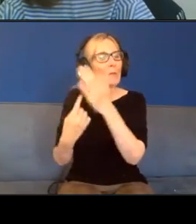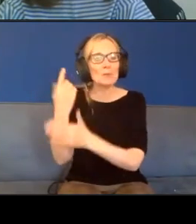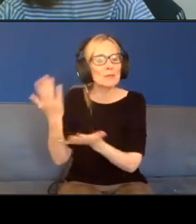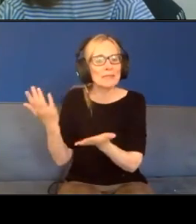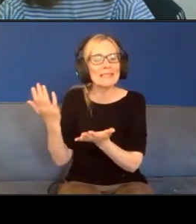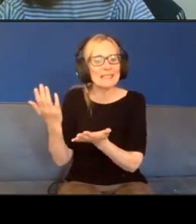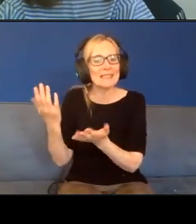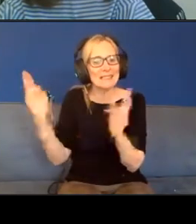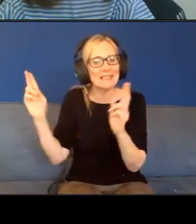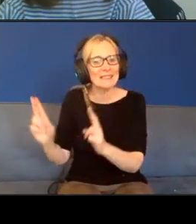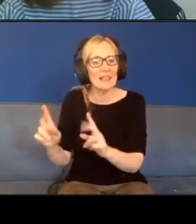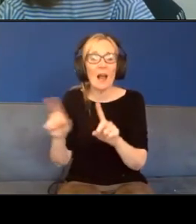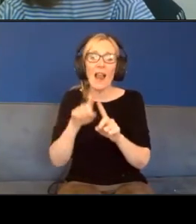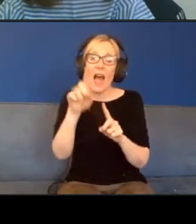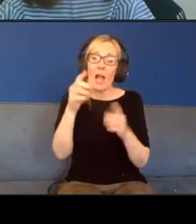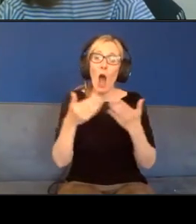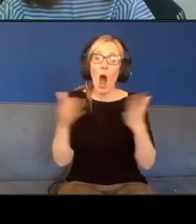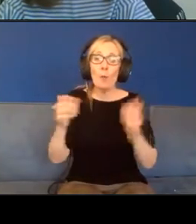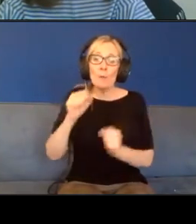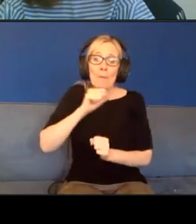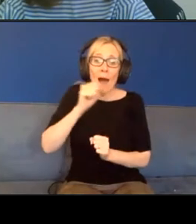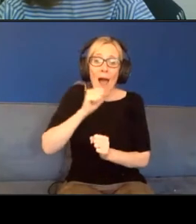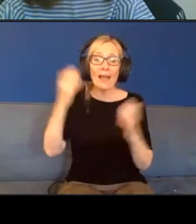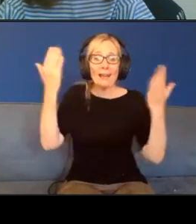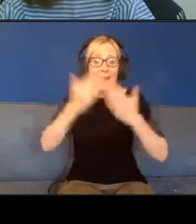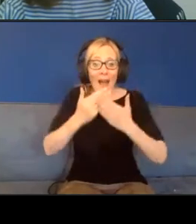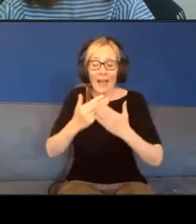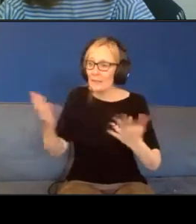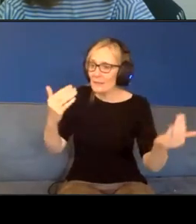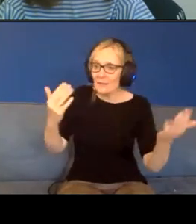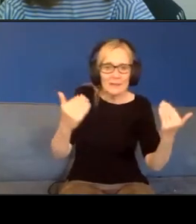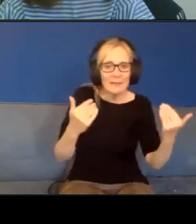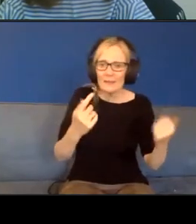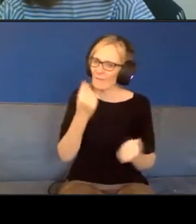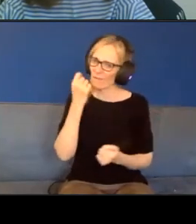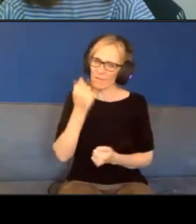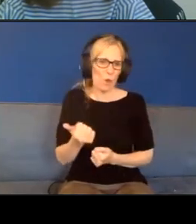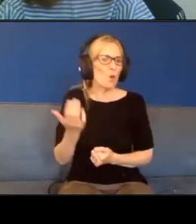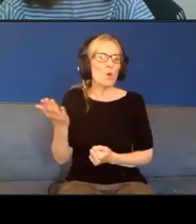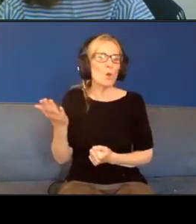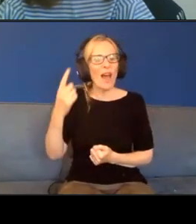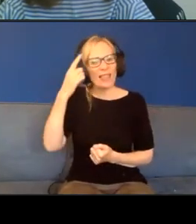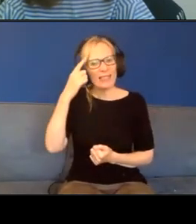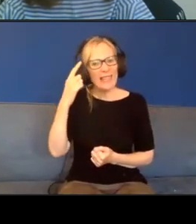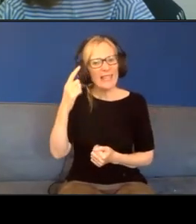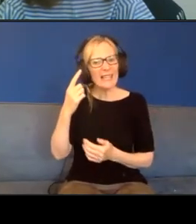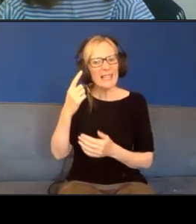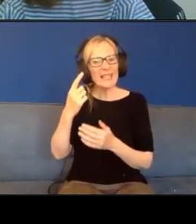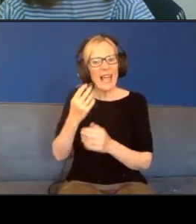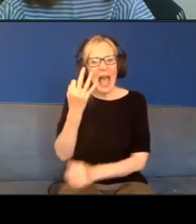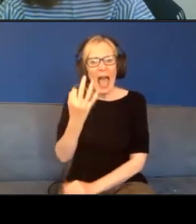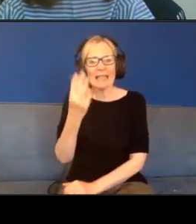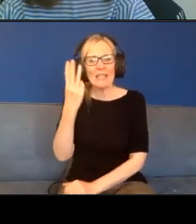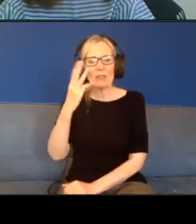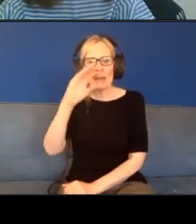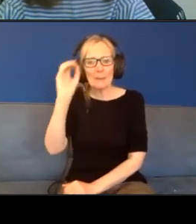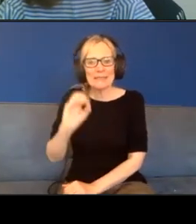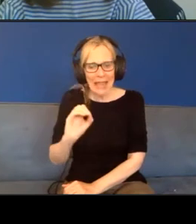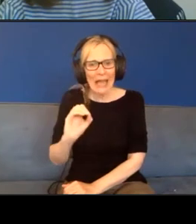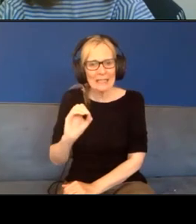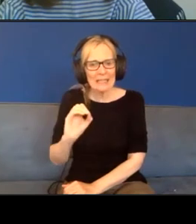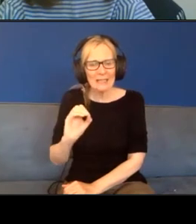also things like open mic nights and things like that. A few people were kind of going out and about. I think it was 83% off the top of my head, that